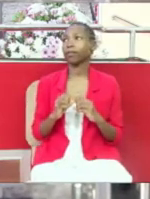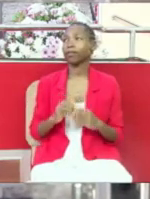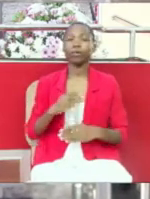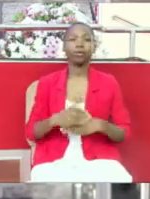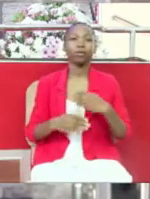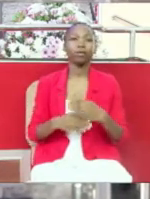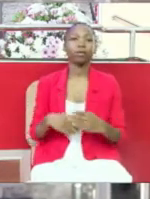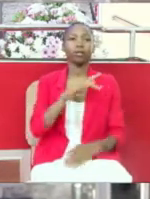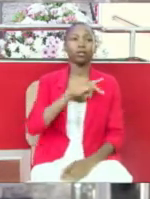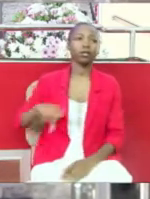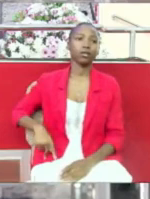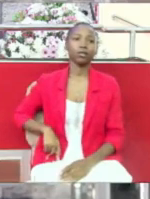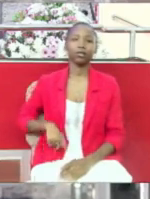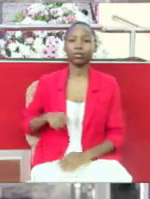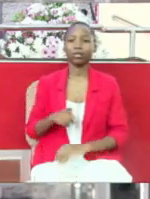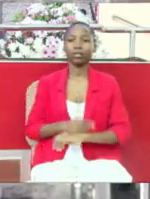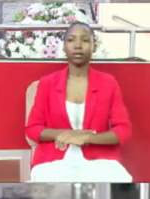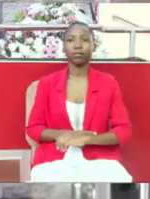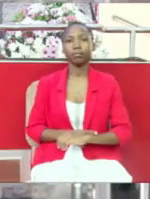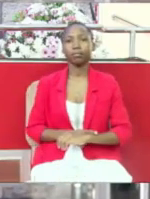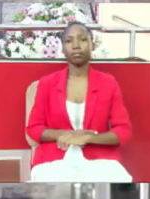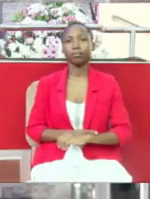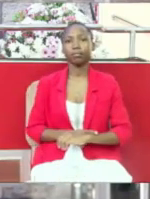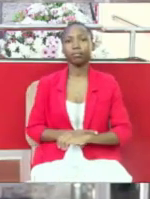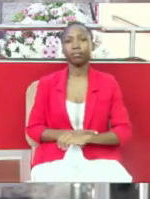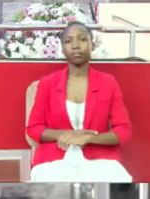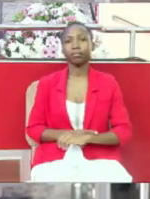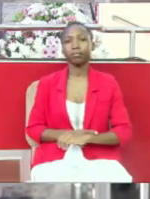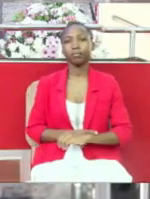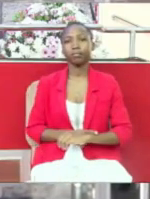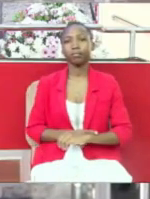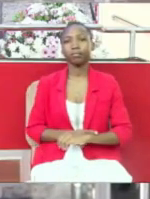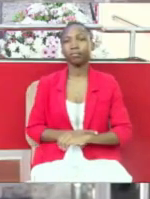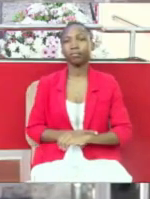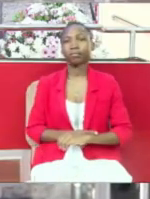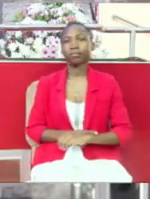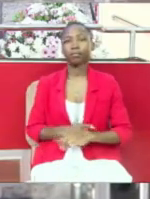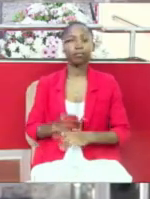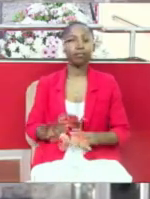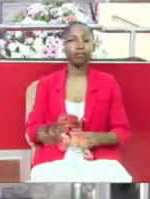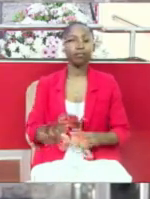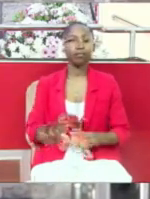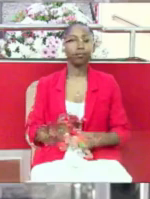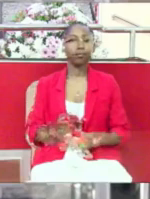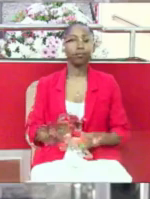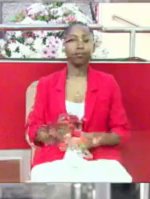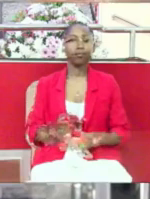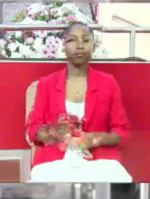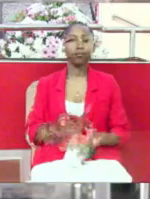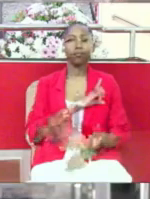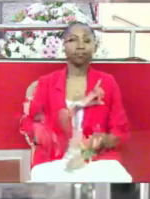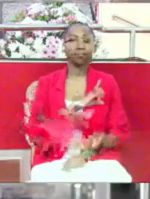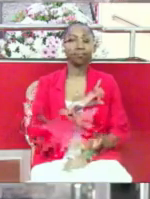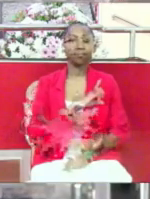Amen. But others knew. Lakini wengine walijua. Because they had received him as Lord and Savior. Wakampokea kama Bwana na Mwokozi. The second thing about waving